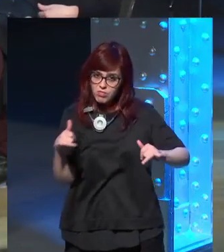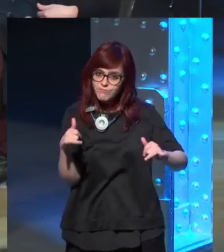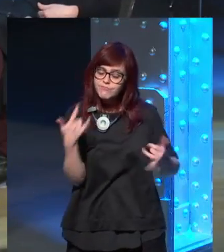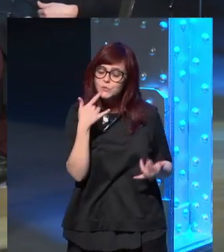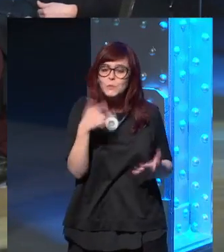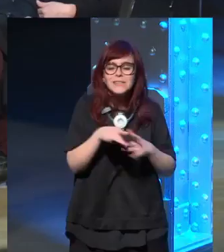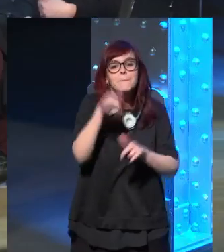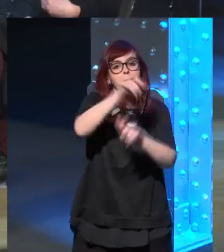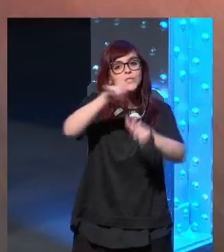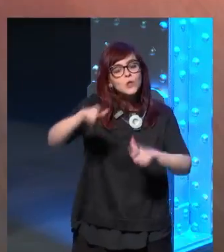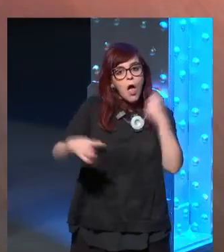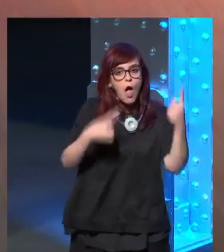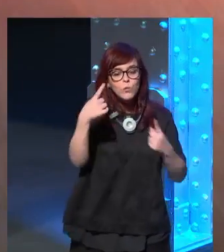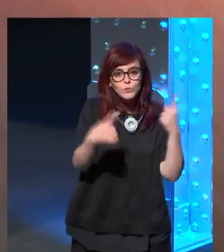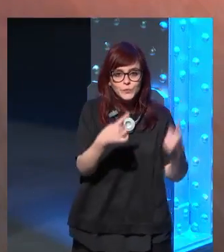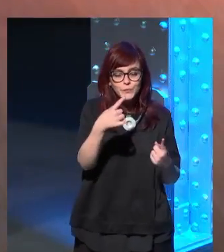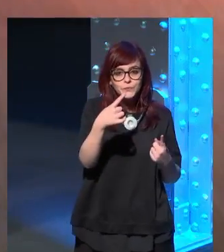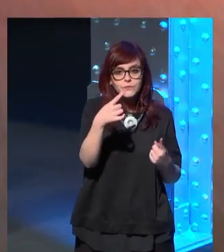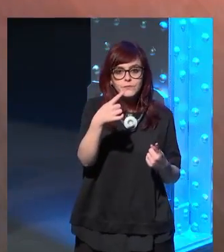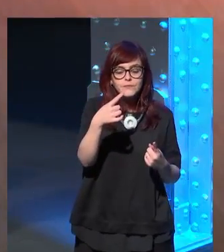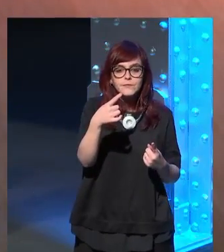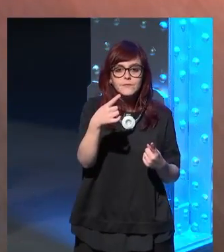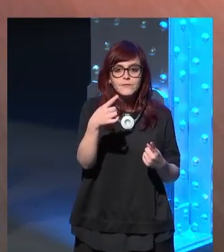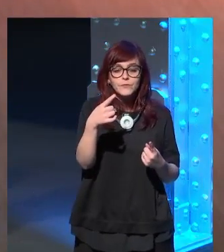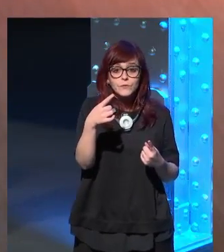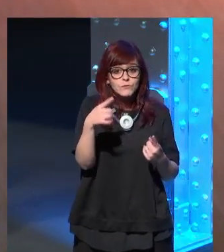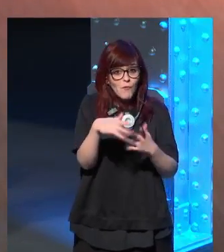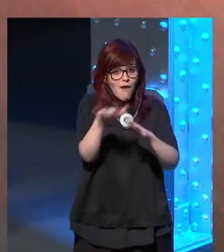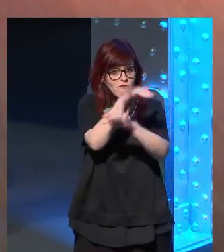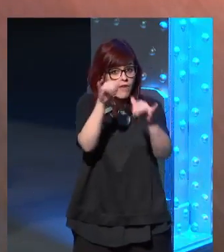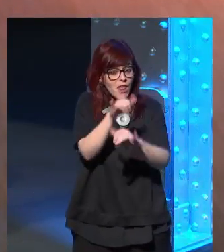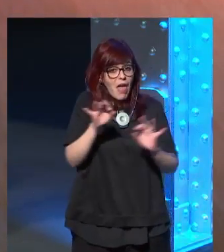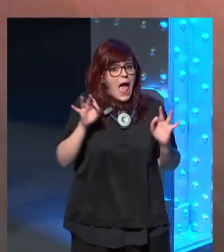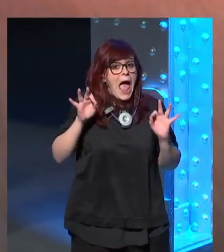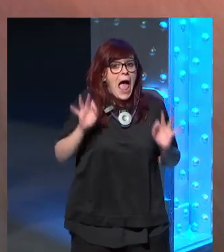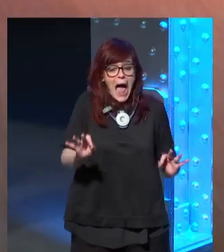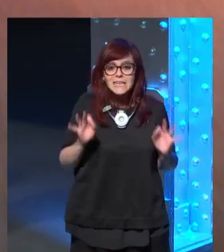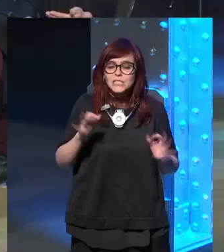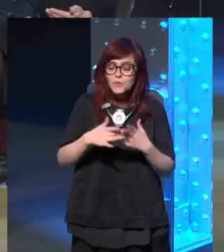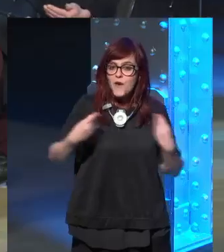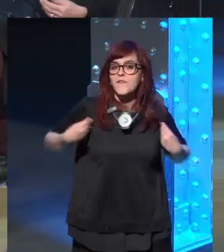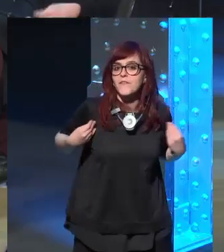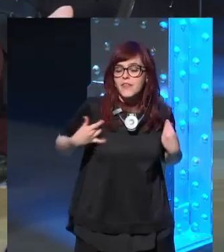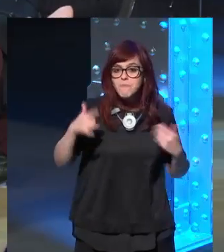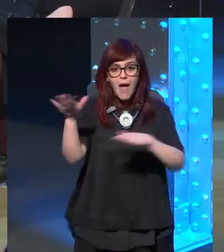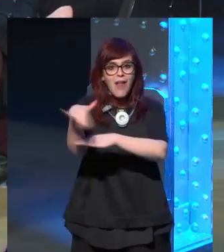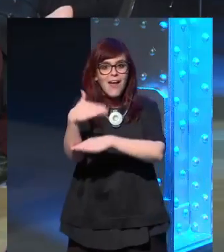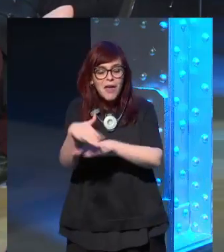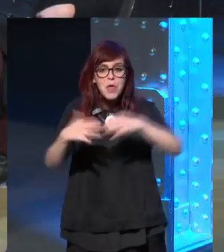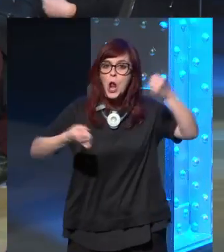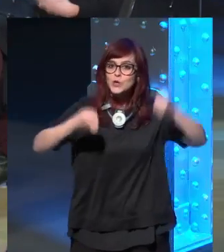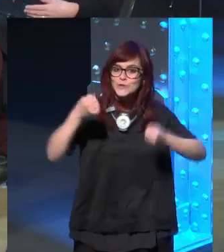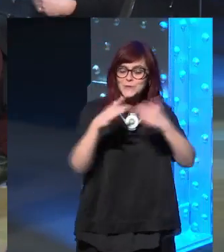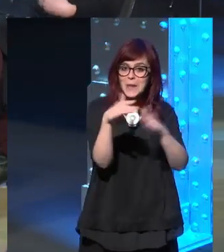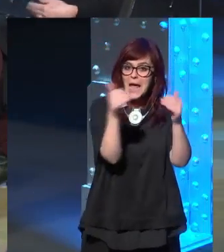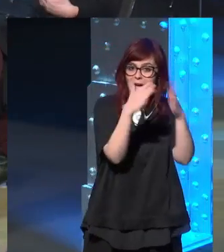and also at another time point, and they are happy at work, and they are happy at home and in the gym, and in the street, in the car.